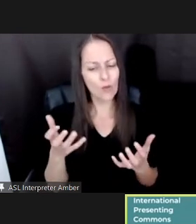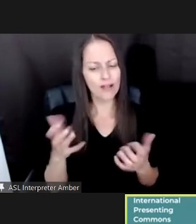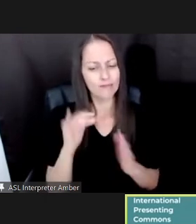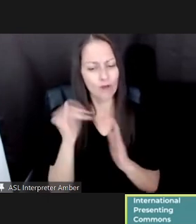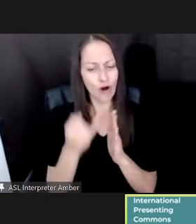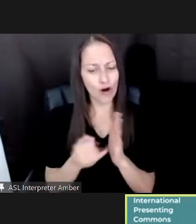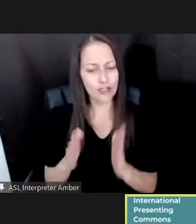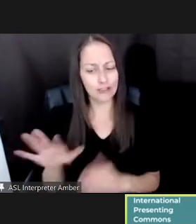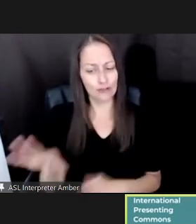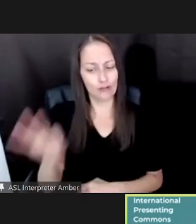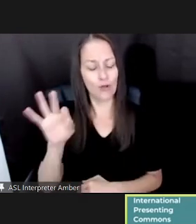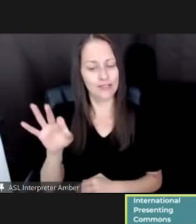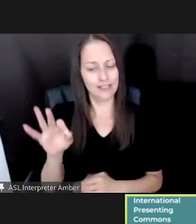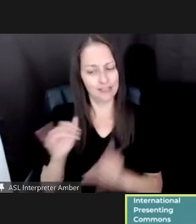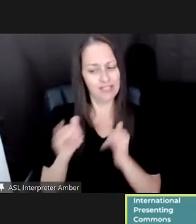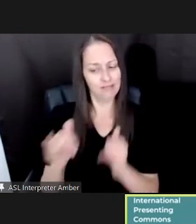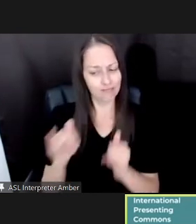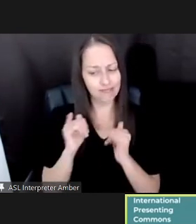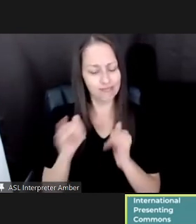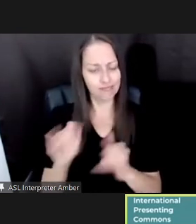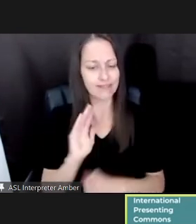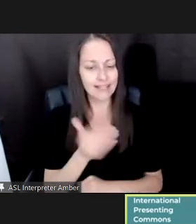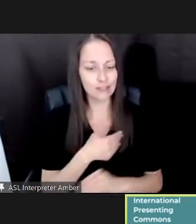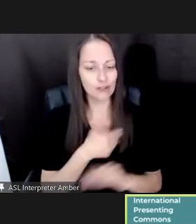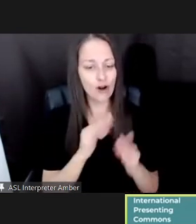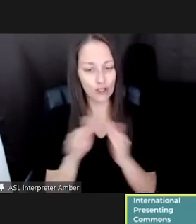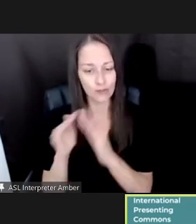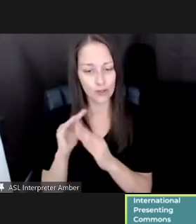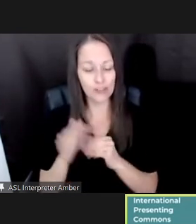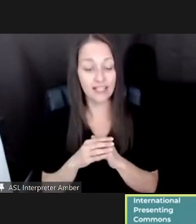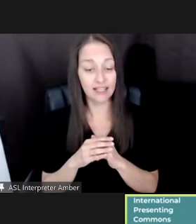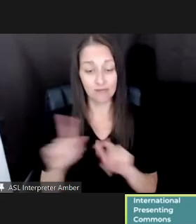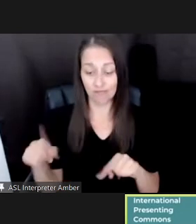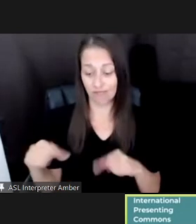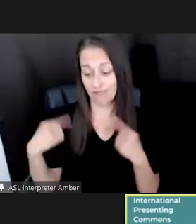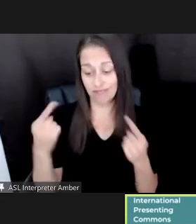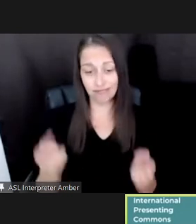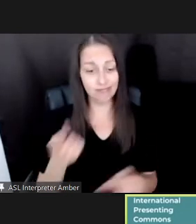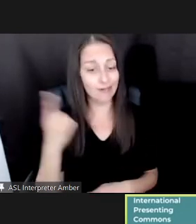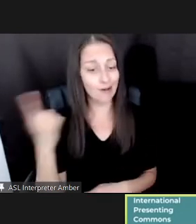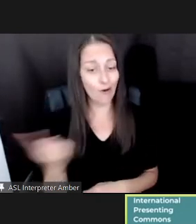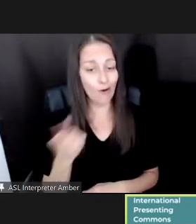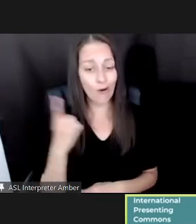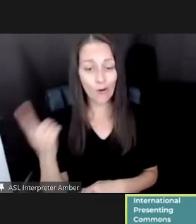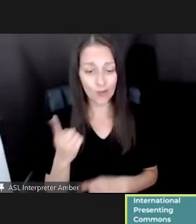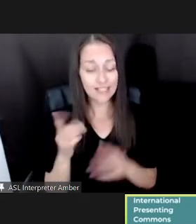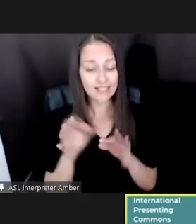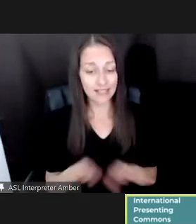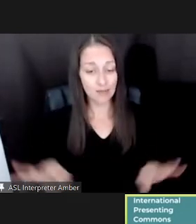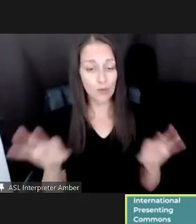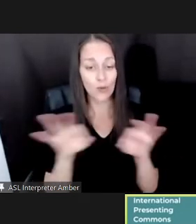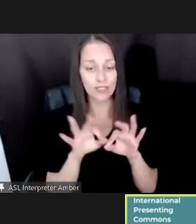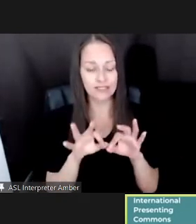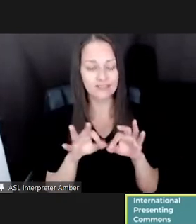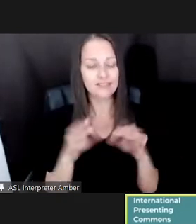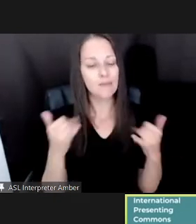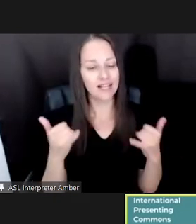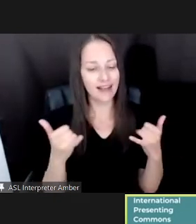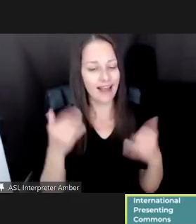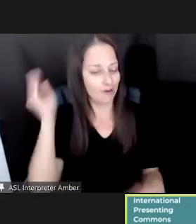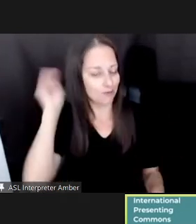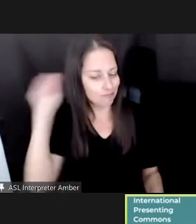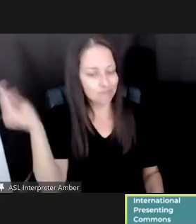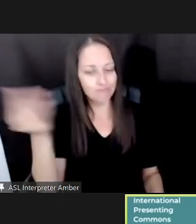think that that has not only has always been important, but it's something that is even more so now as we look